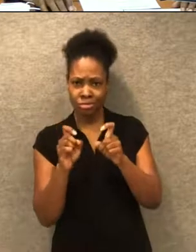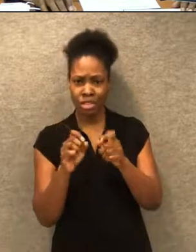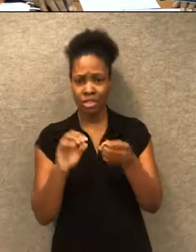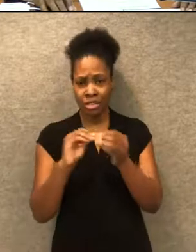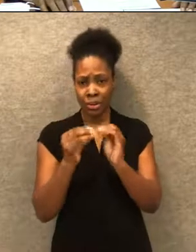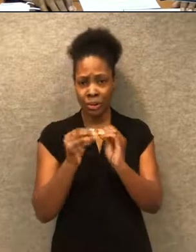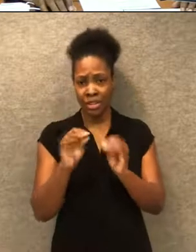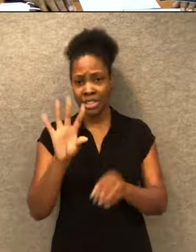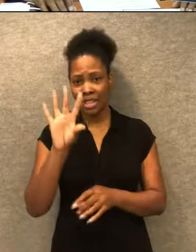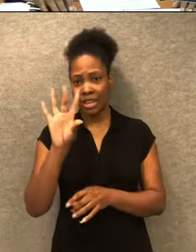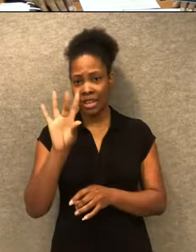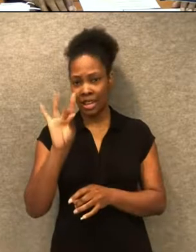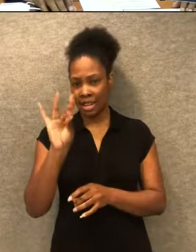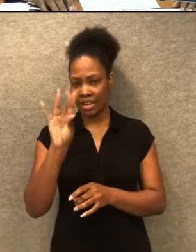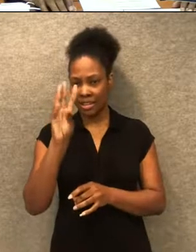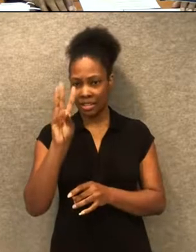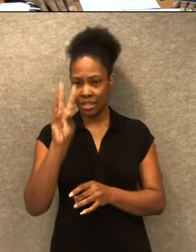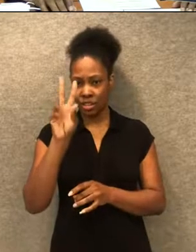is